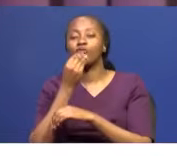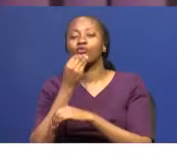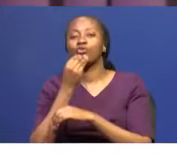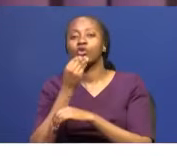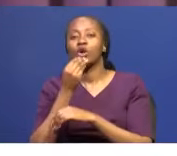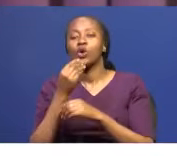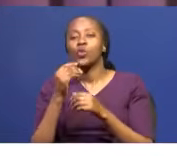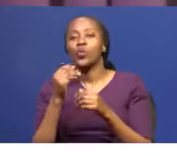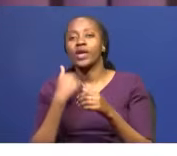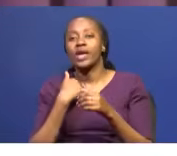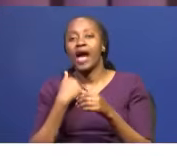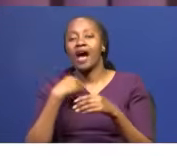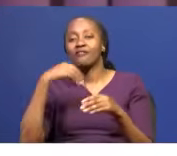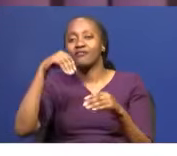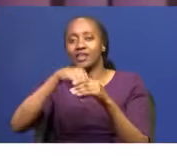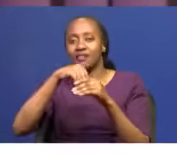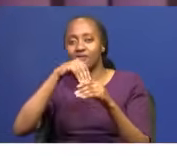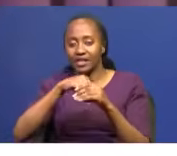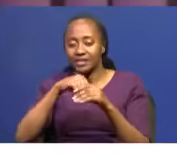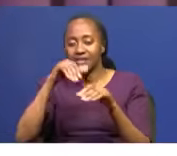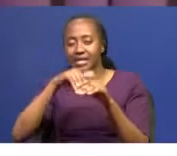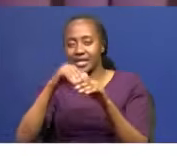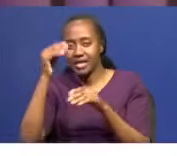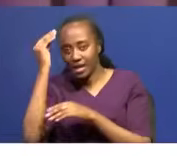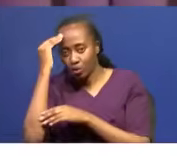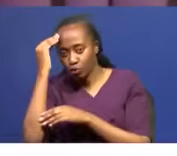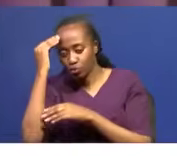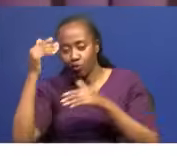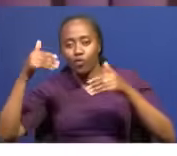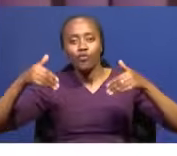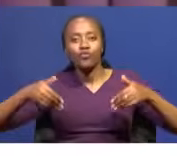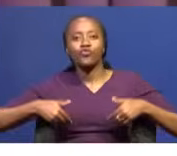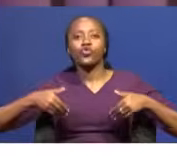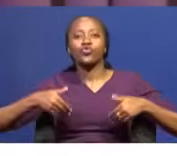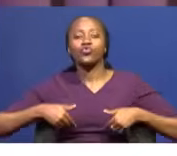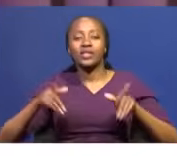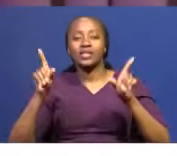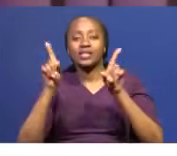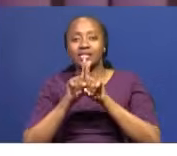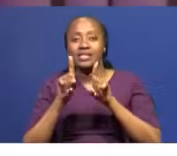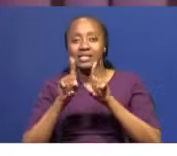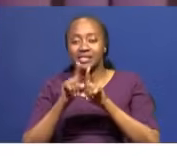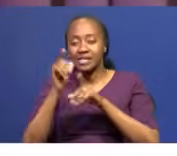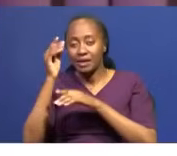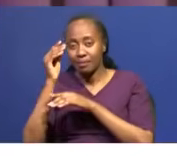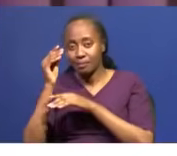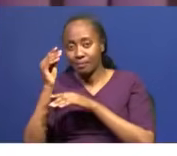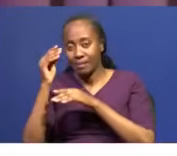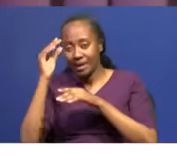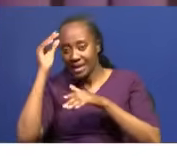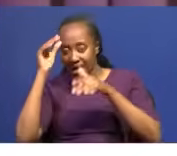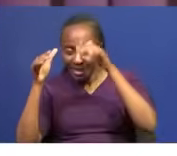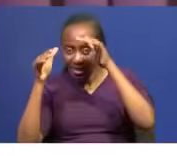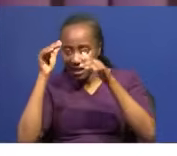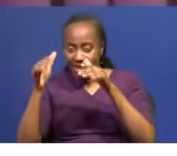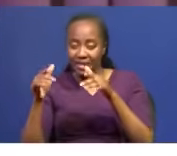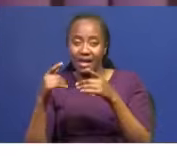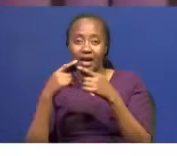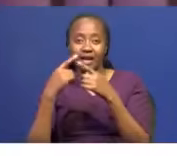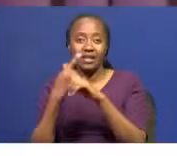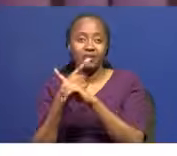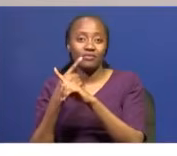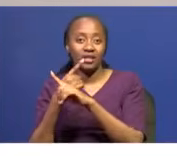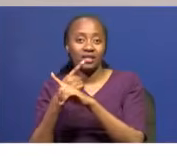energy to invest in education for our youth, innovation in our industries, and equity in